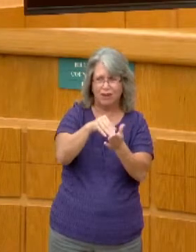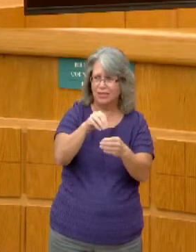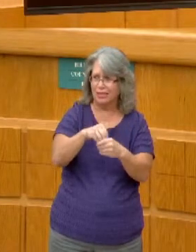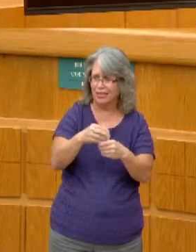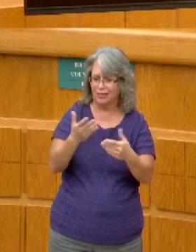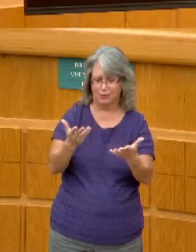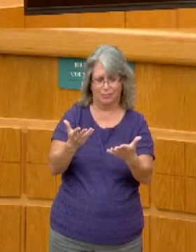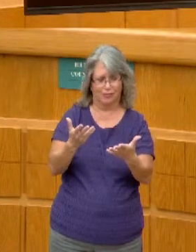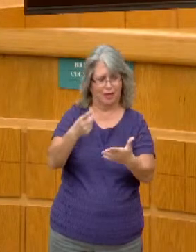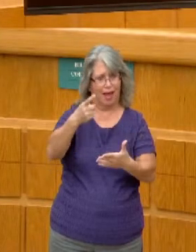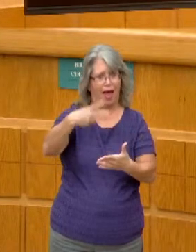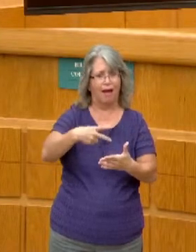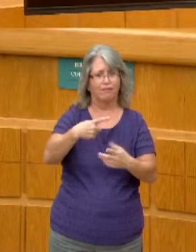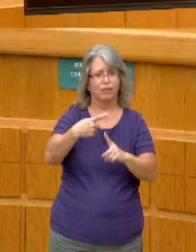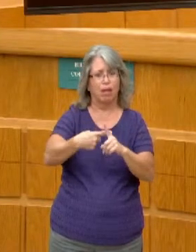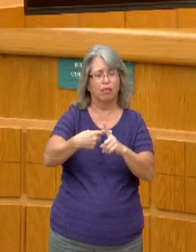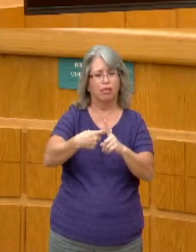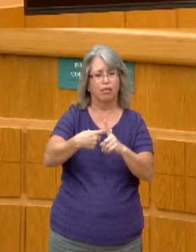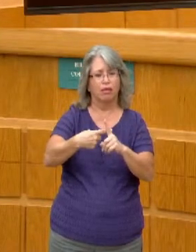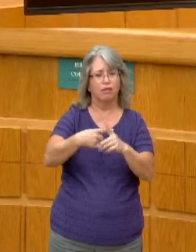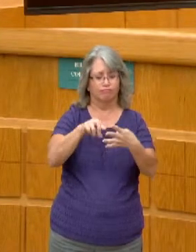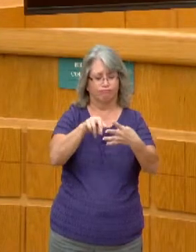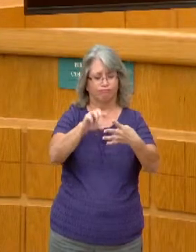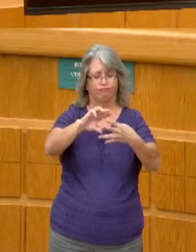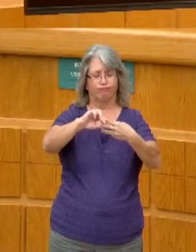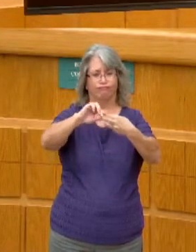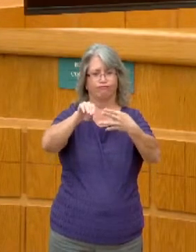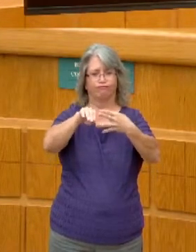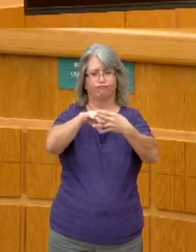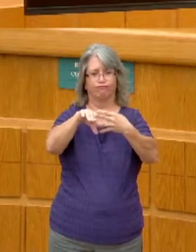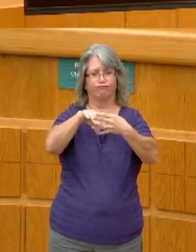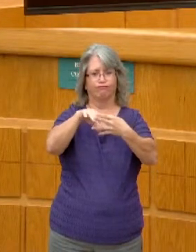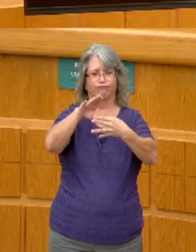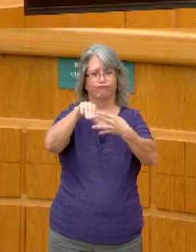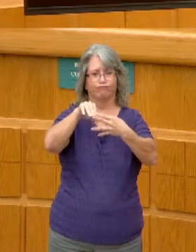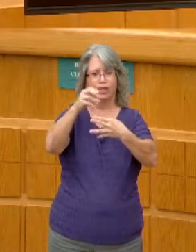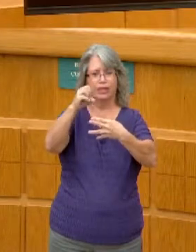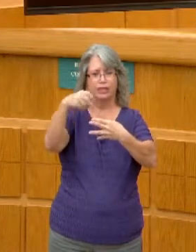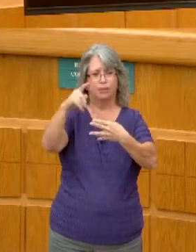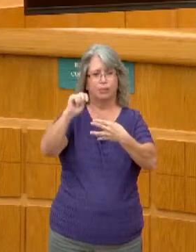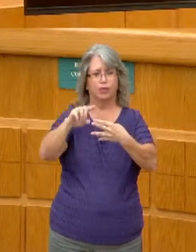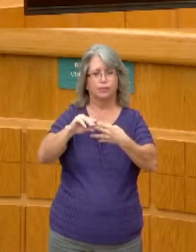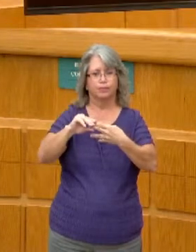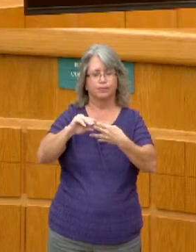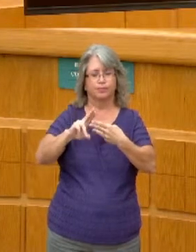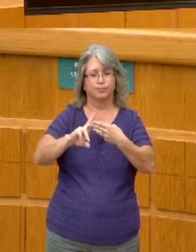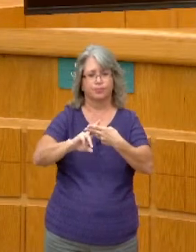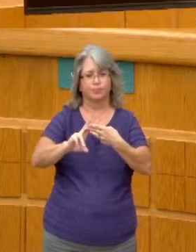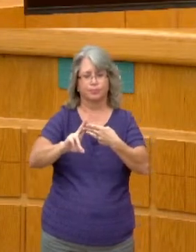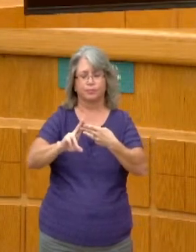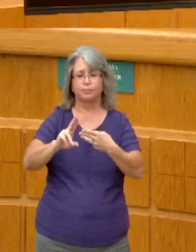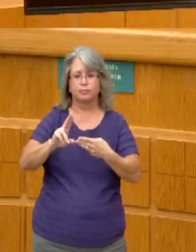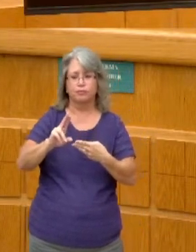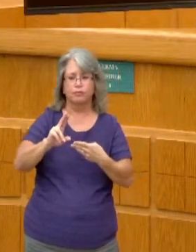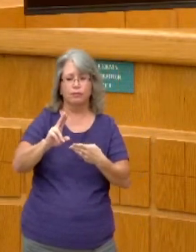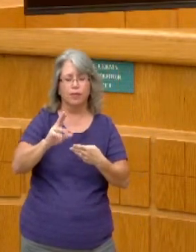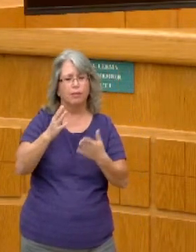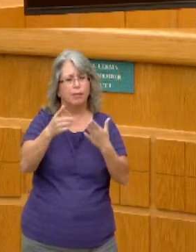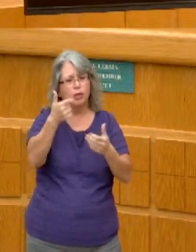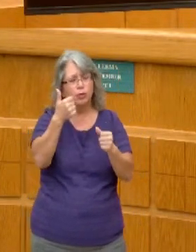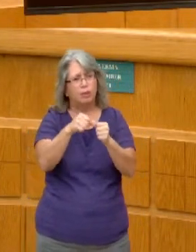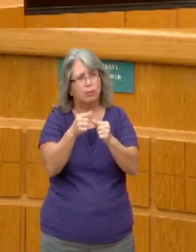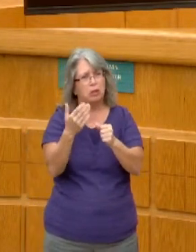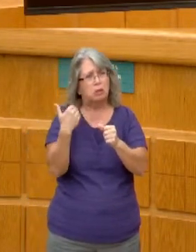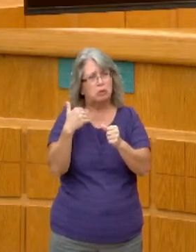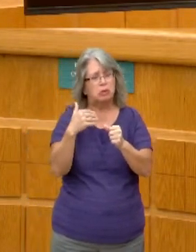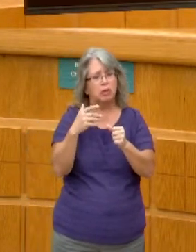a month here. That's a lot of cases. Again, I think if you remember during the lull when people were starting to travel, we had